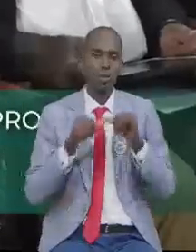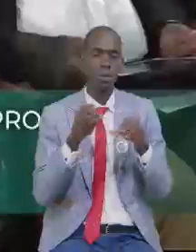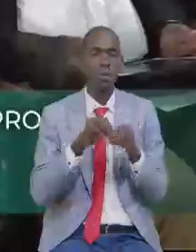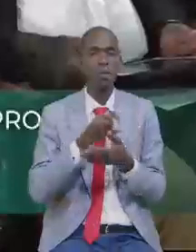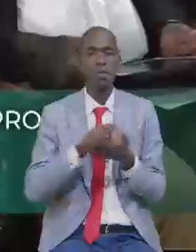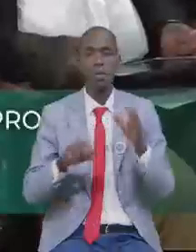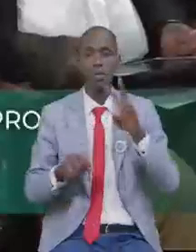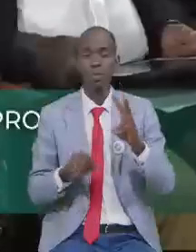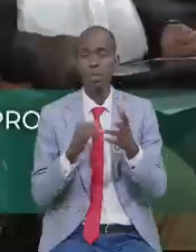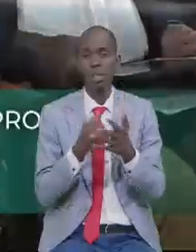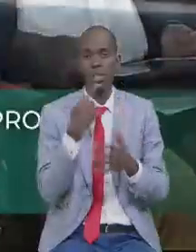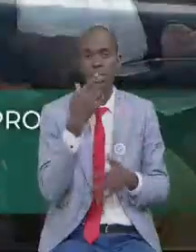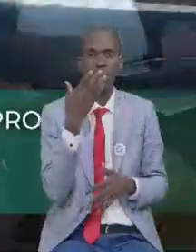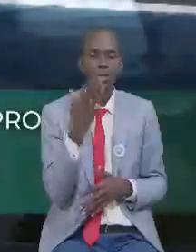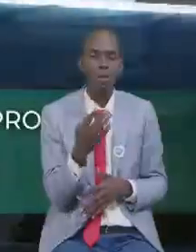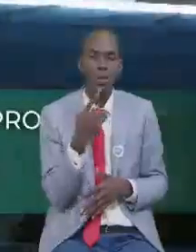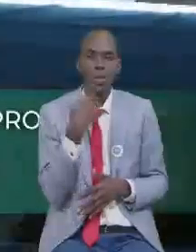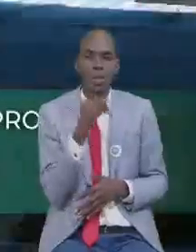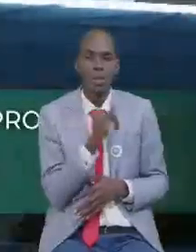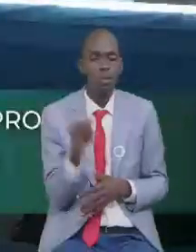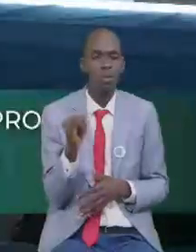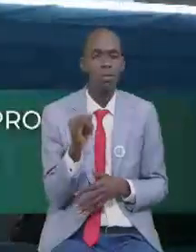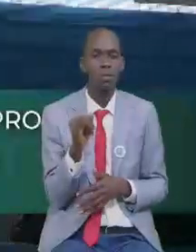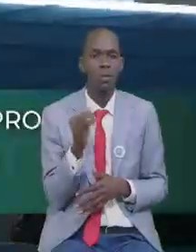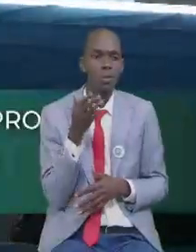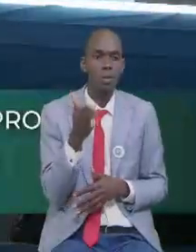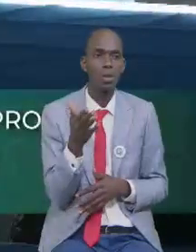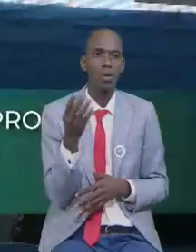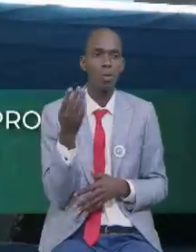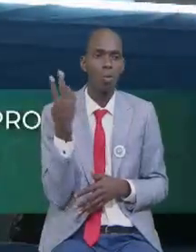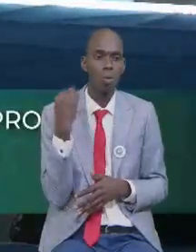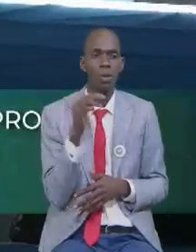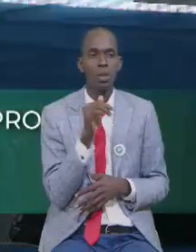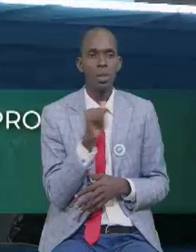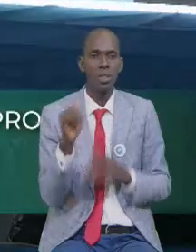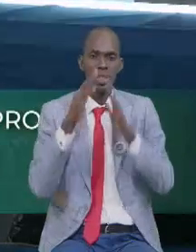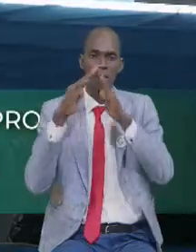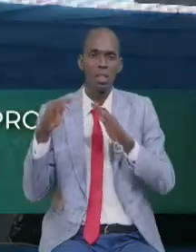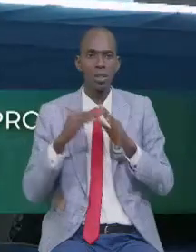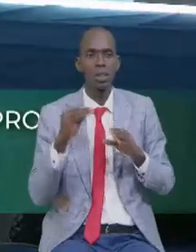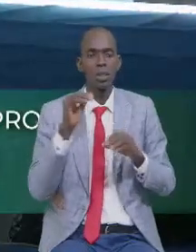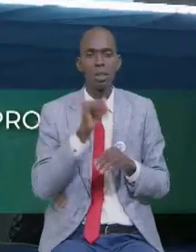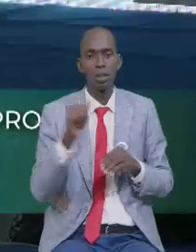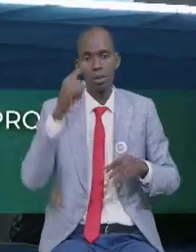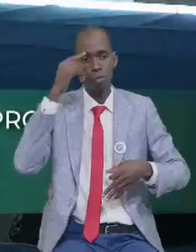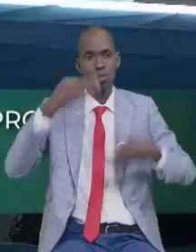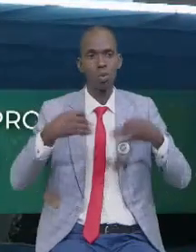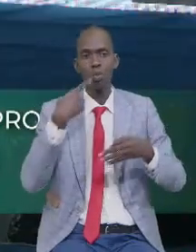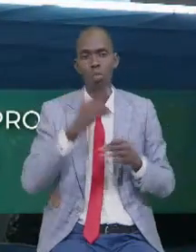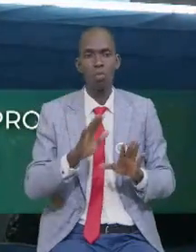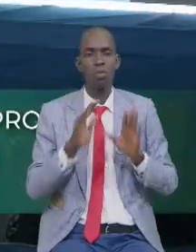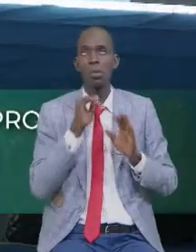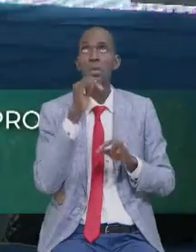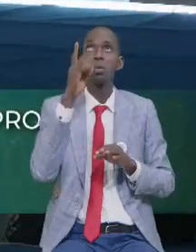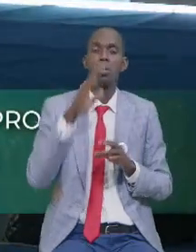it says, saying, there was in a city a judge which feared not God, neither